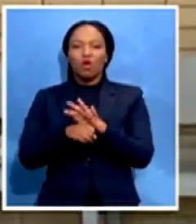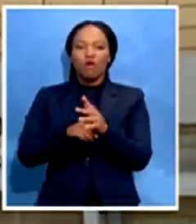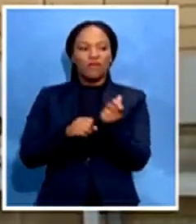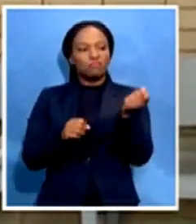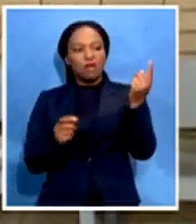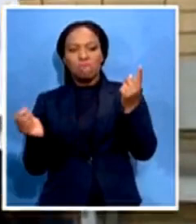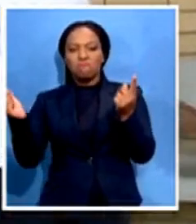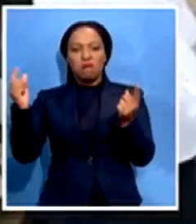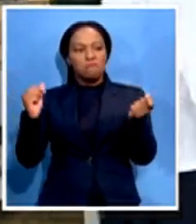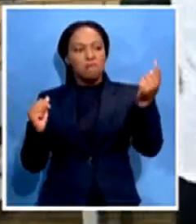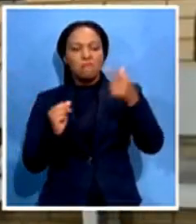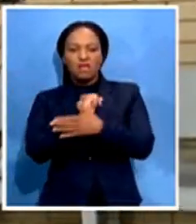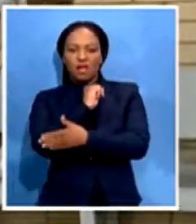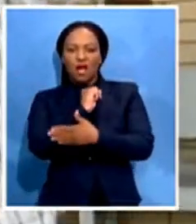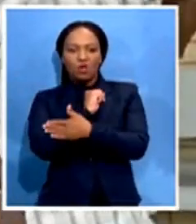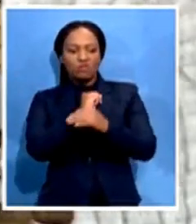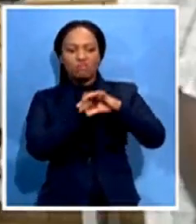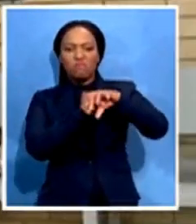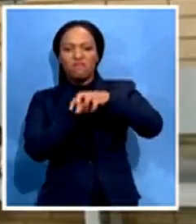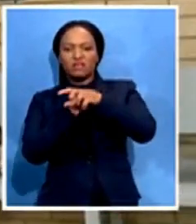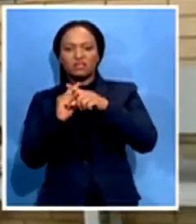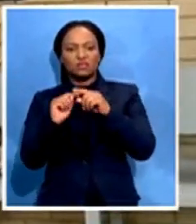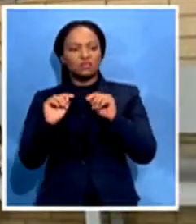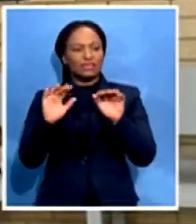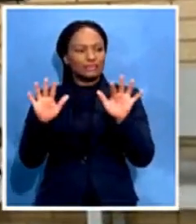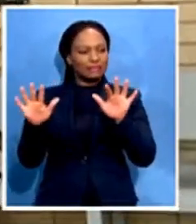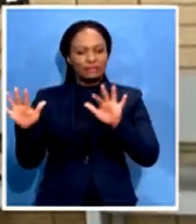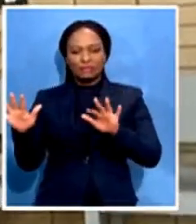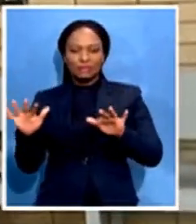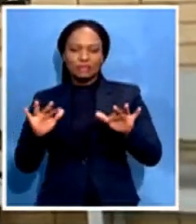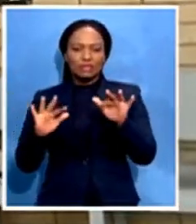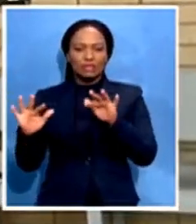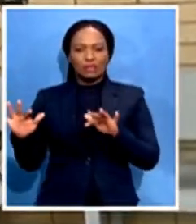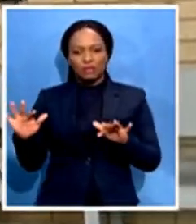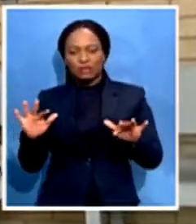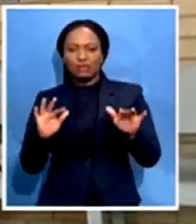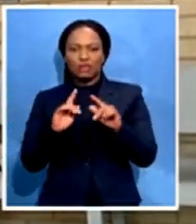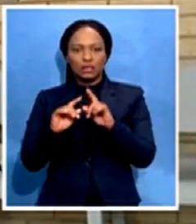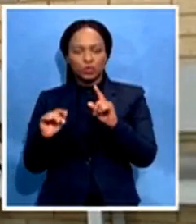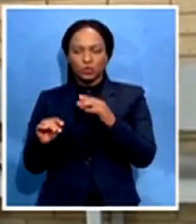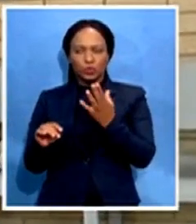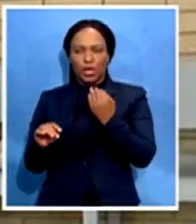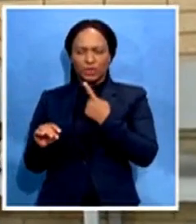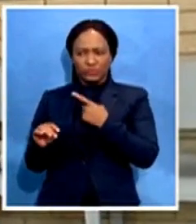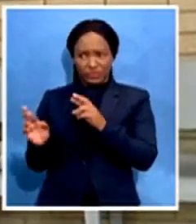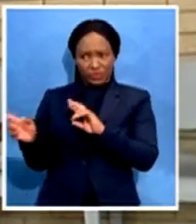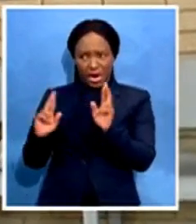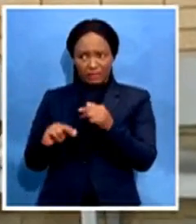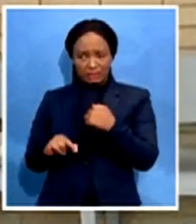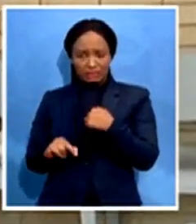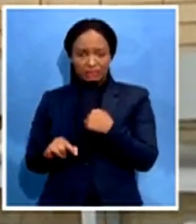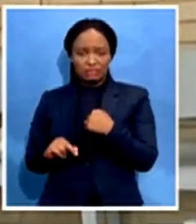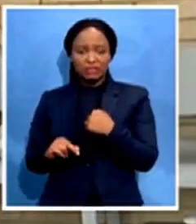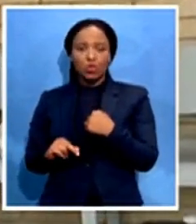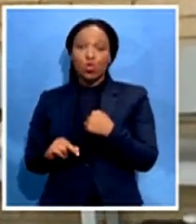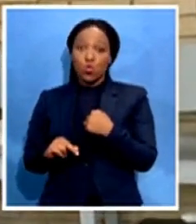lull period, I must say, allowed us to take stock of, are we ready? And it was clear that there were a lot of unknowns at that stage. You'll remember at